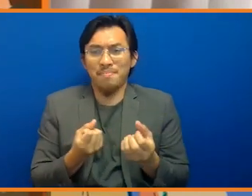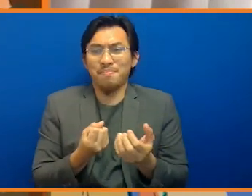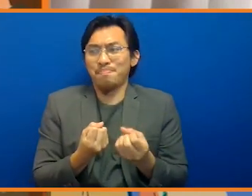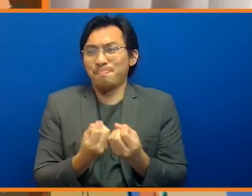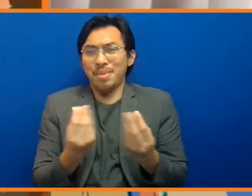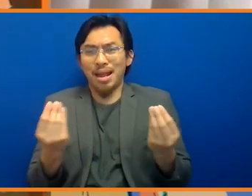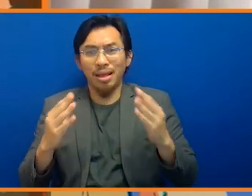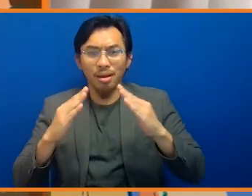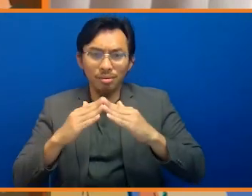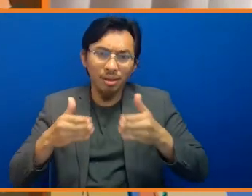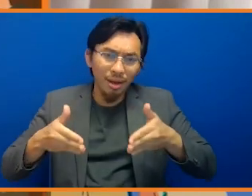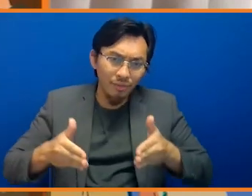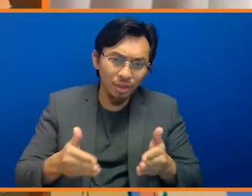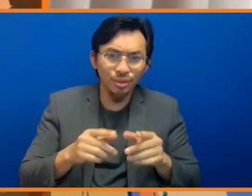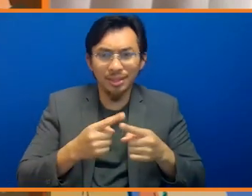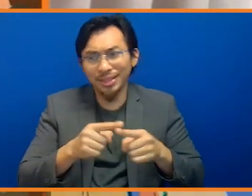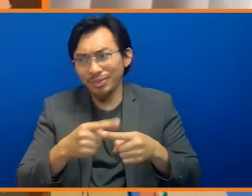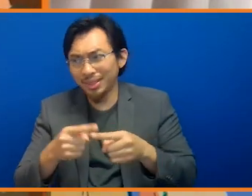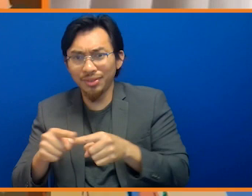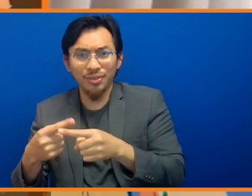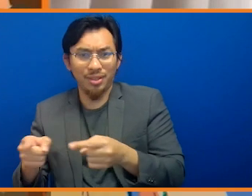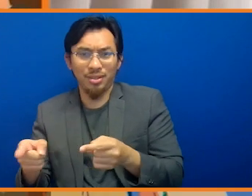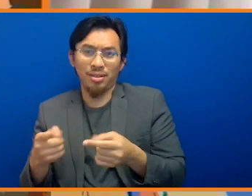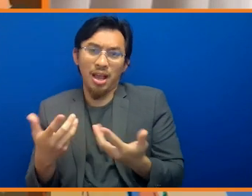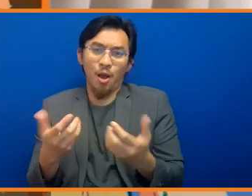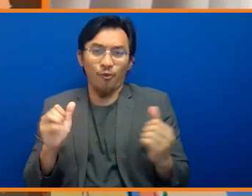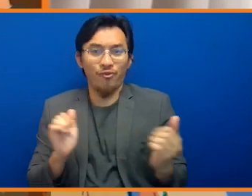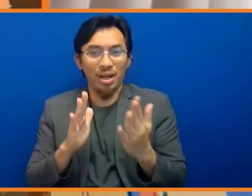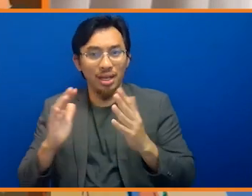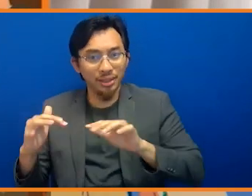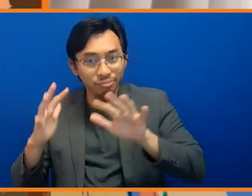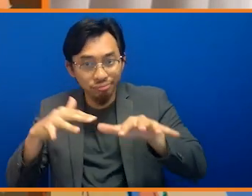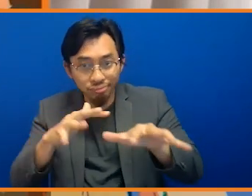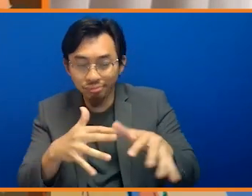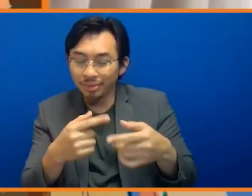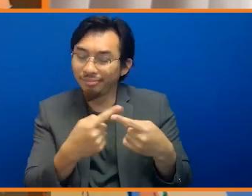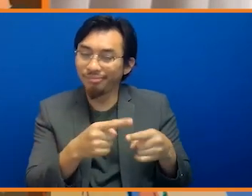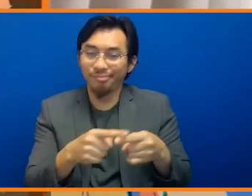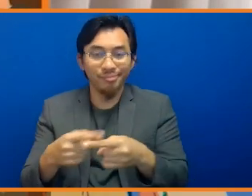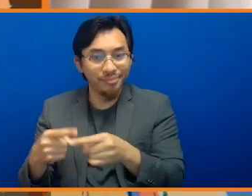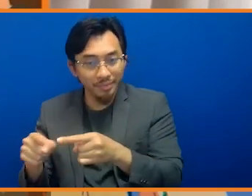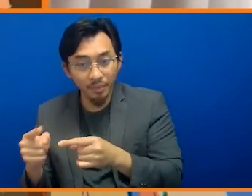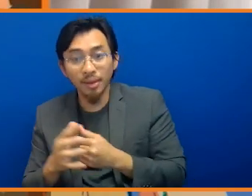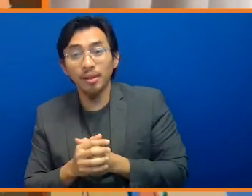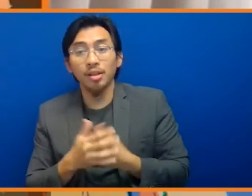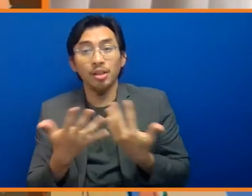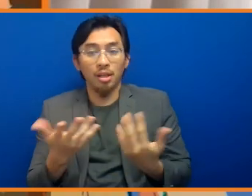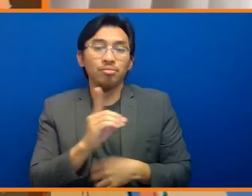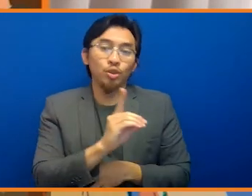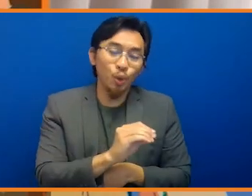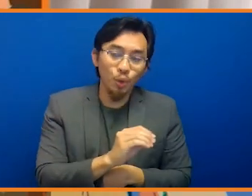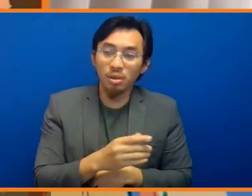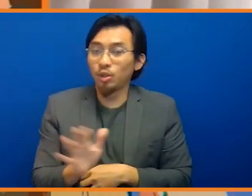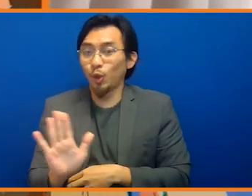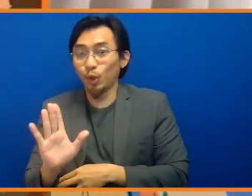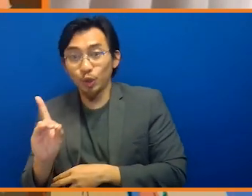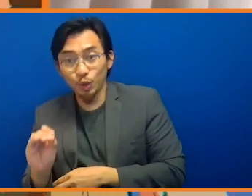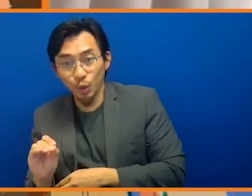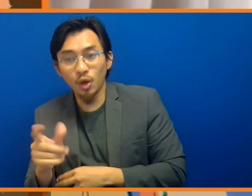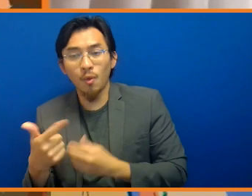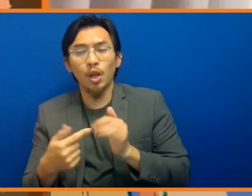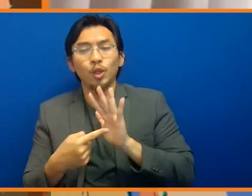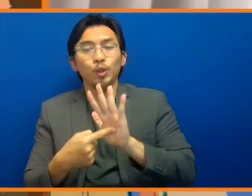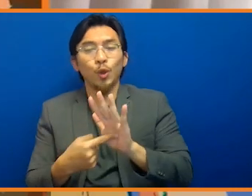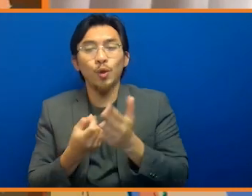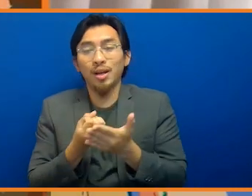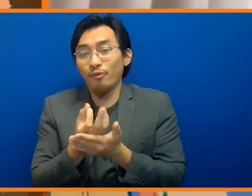to prevent for any of the disasters. But still, we have some risk, so we're going to tell it. And do's and don'ts. For we're going to show